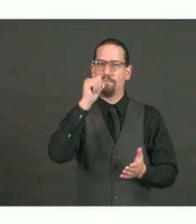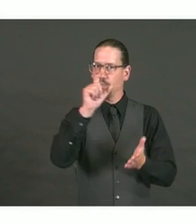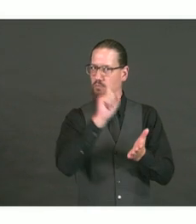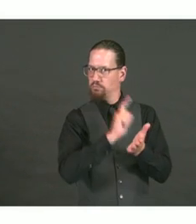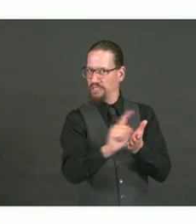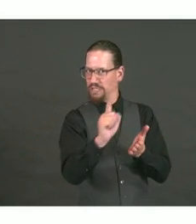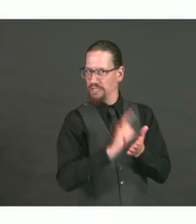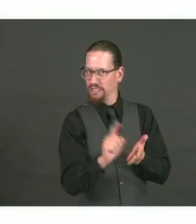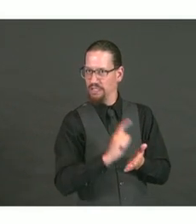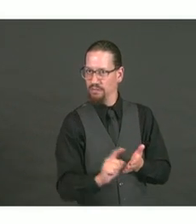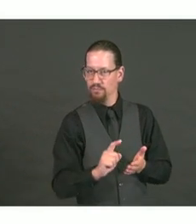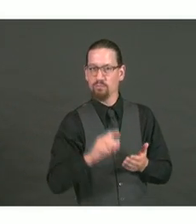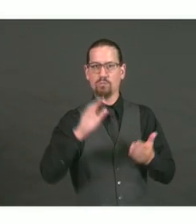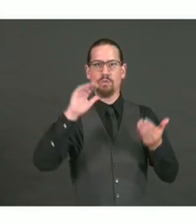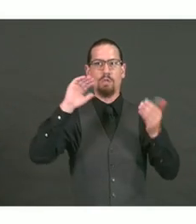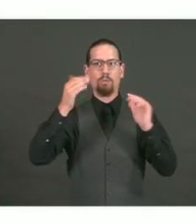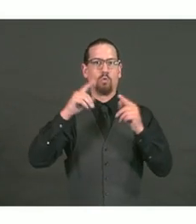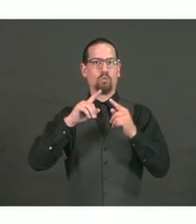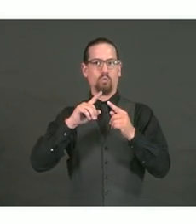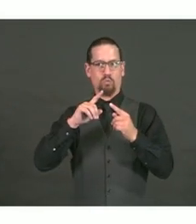100,000 people in the town.